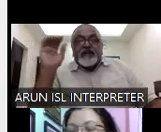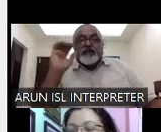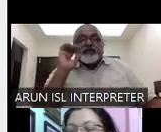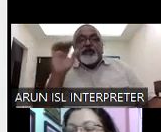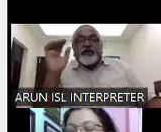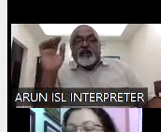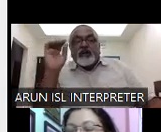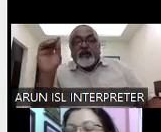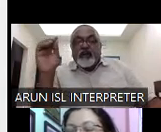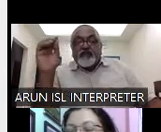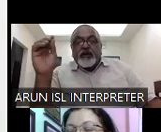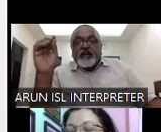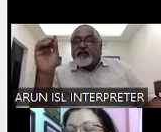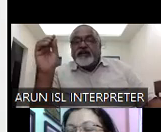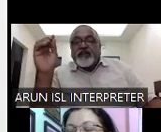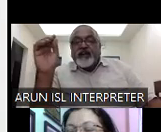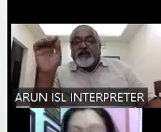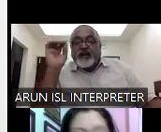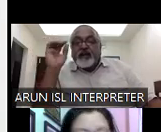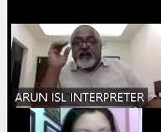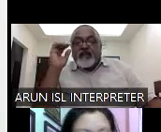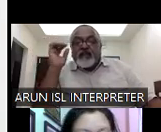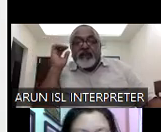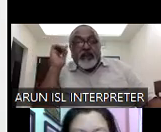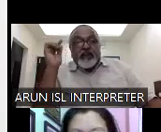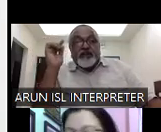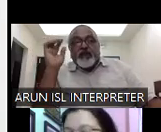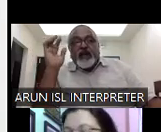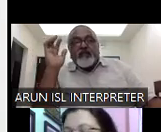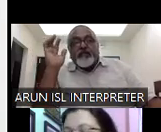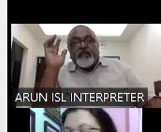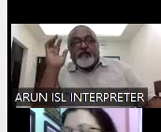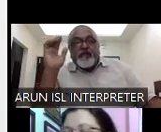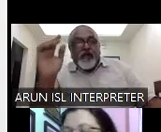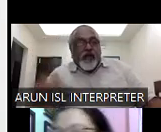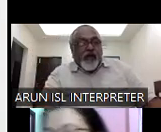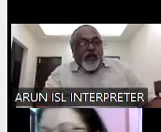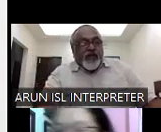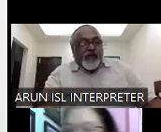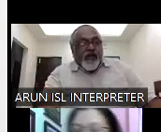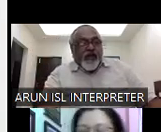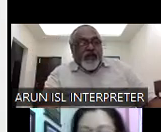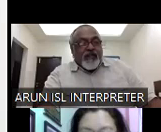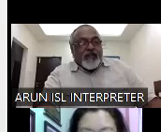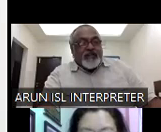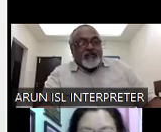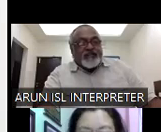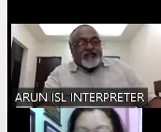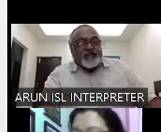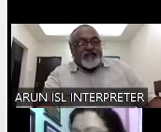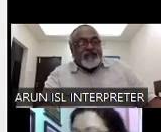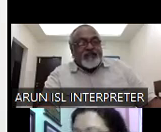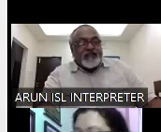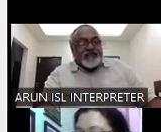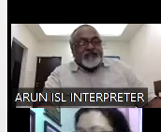something. But you're talking fairly quickly, which is fine. But if I don't hear you, then I have a problem. That's why I think, yeah. Okay.